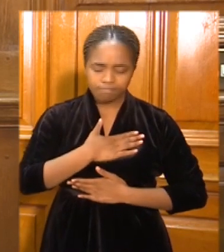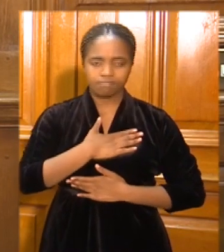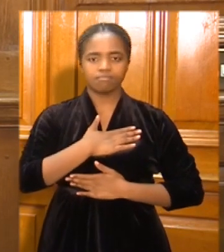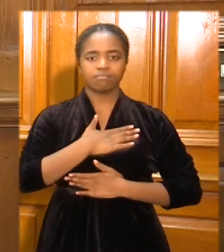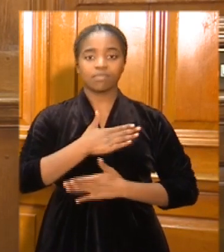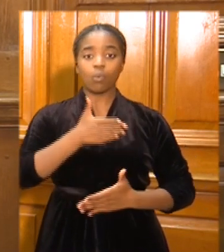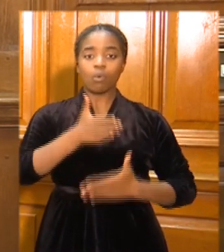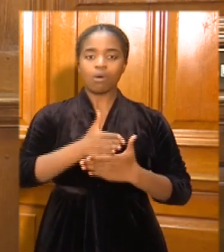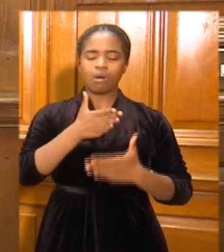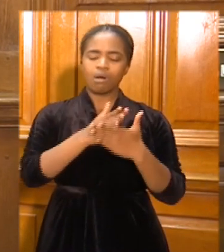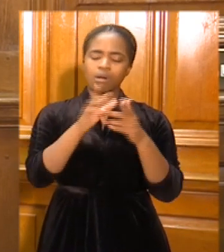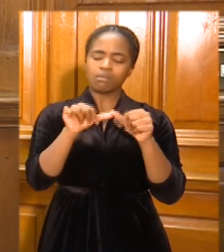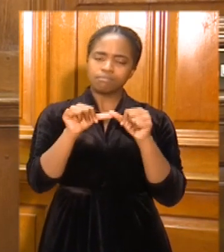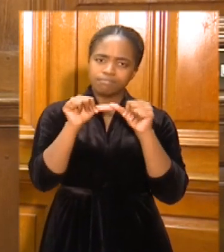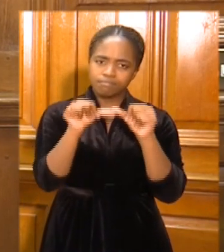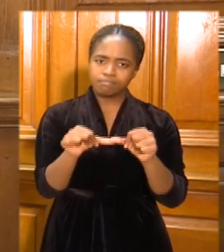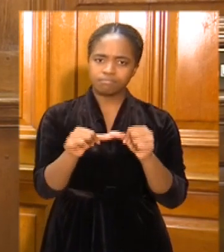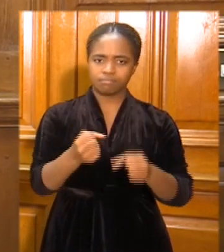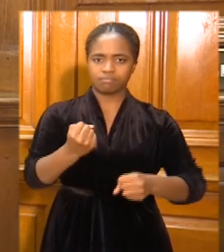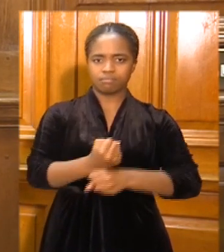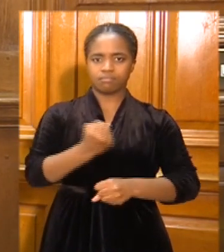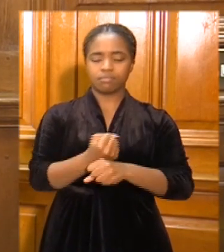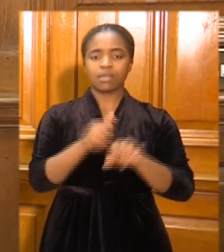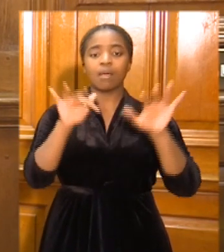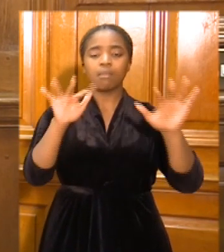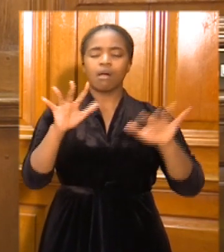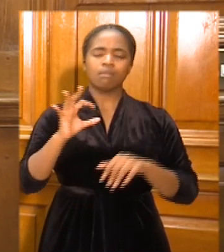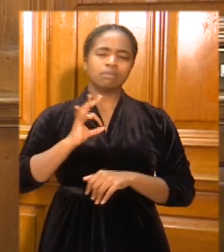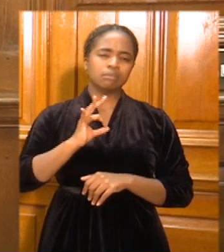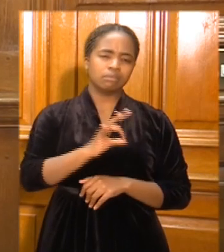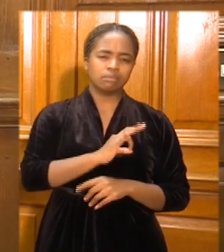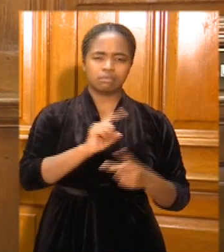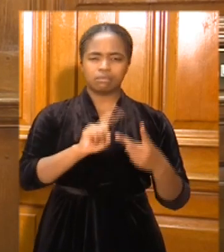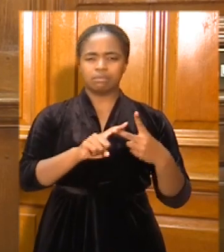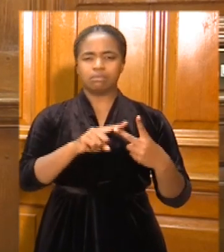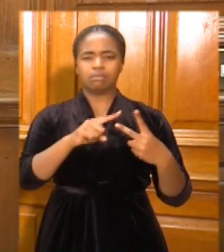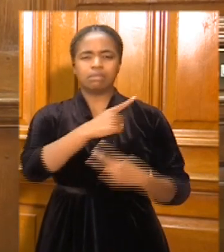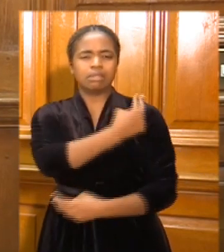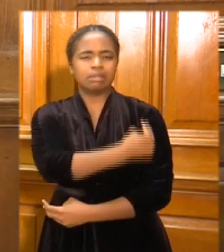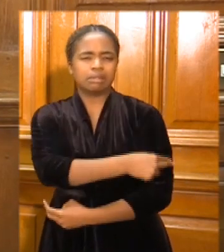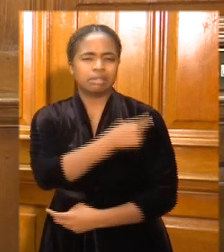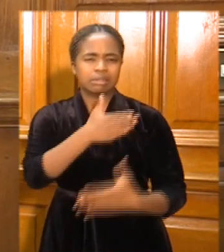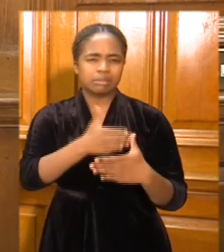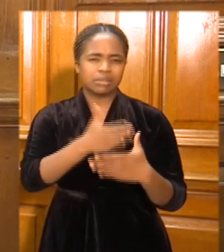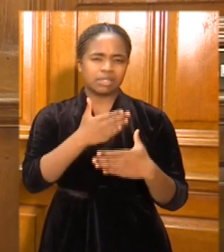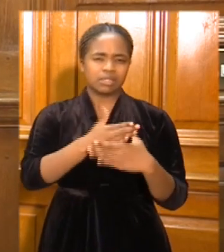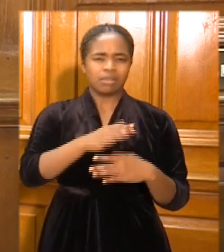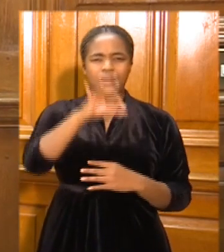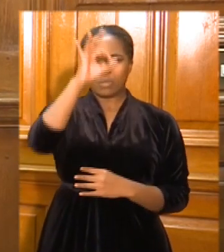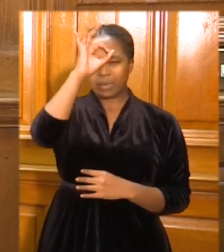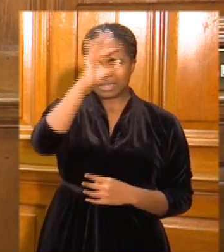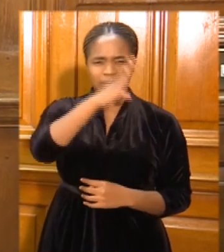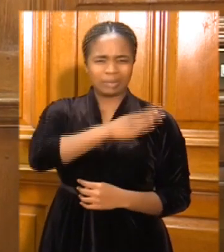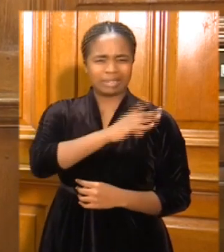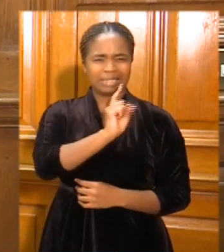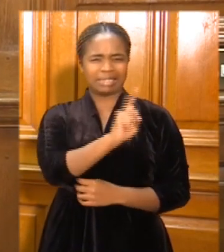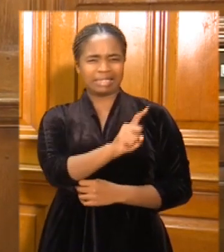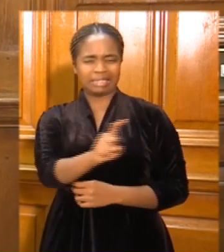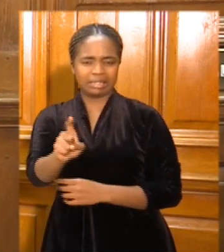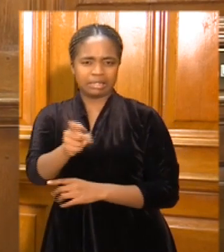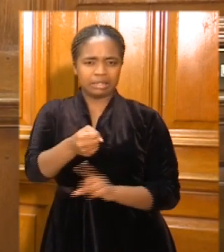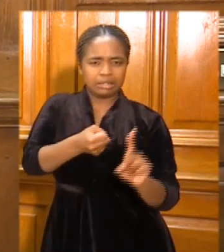continues to be done by public servants, especially those who are in the front line in the